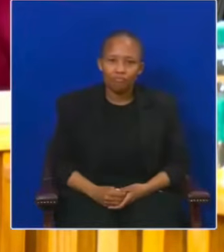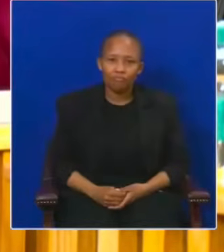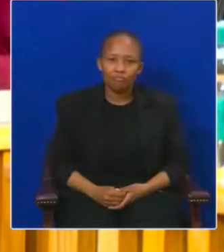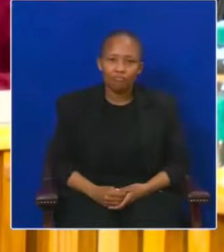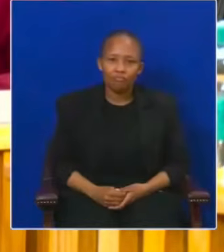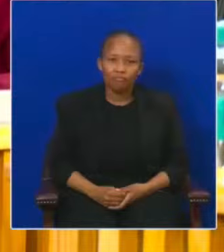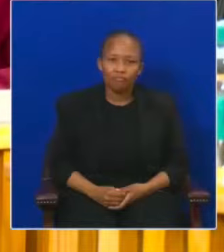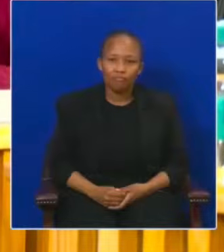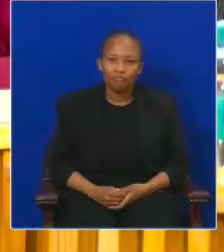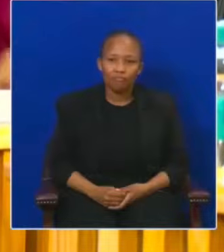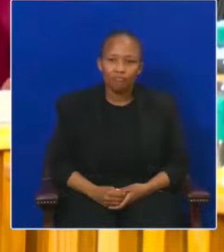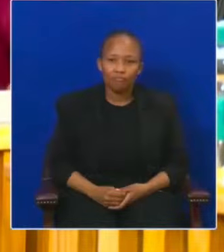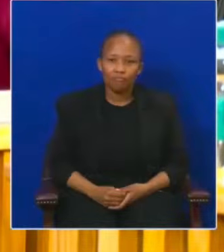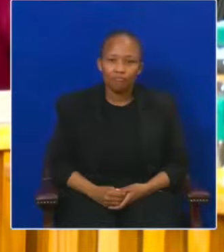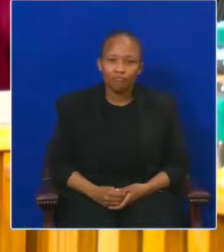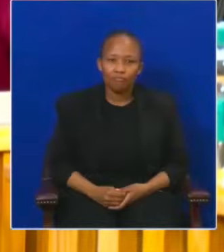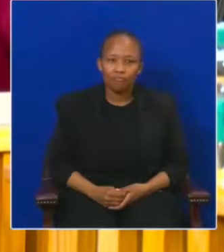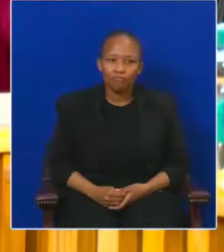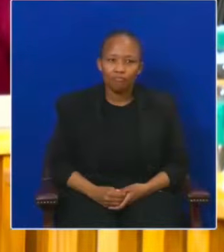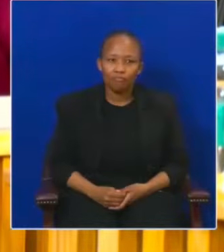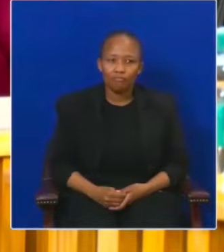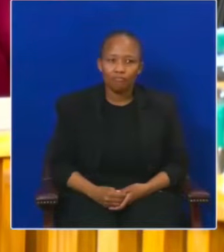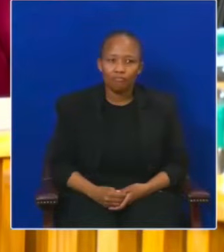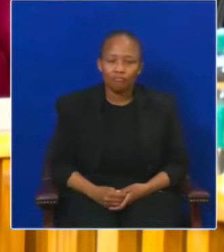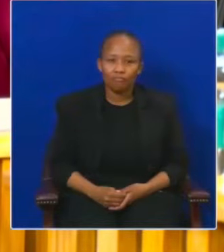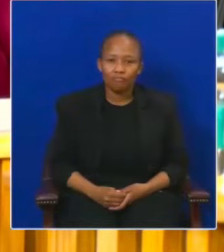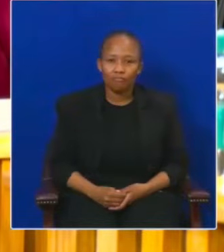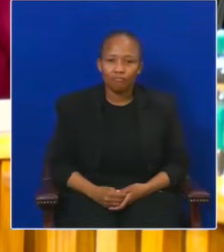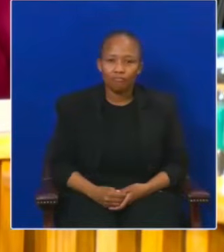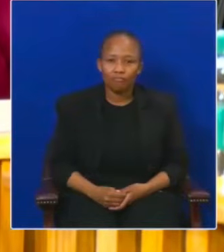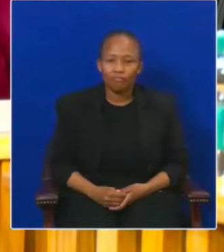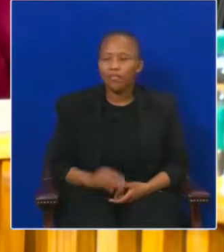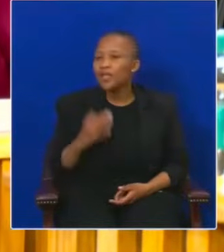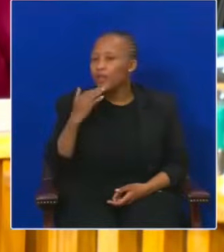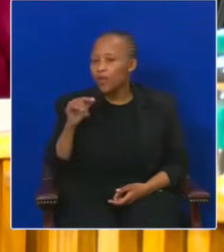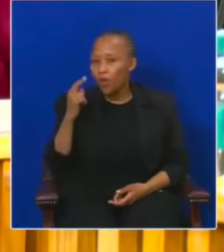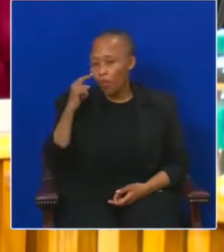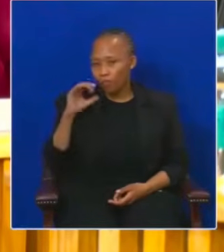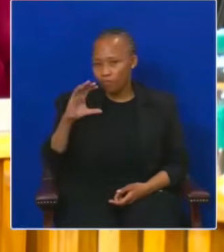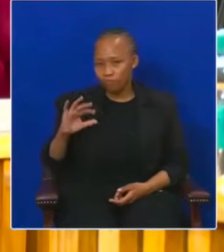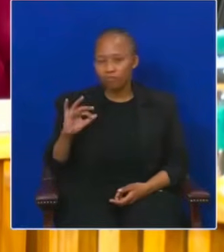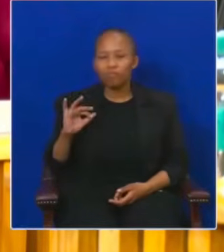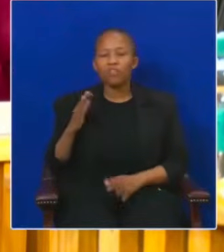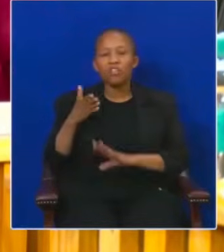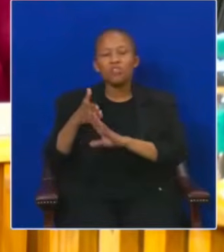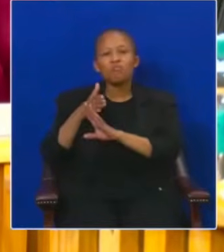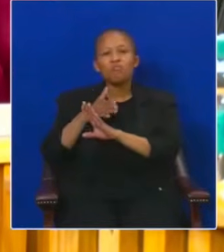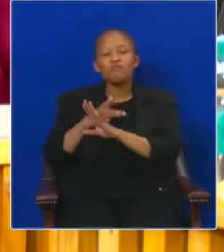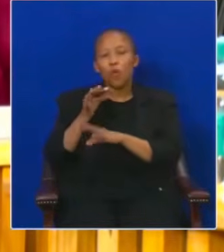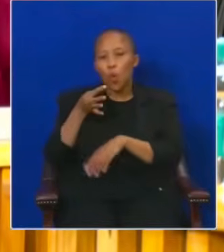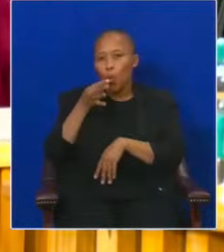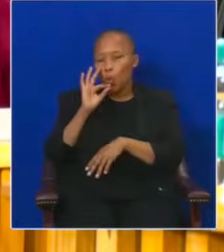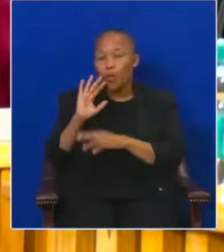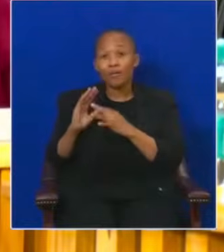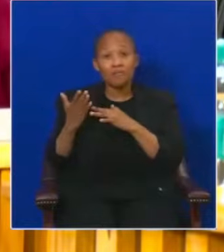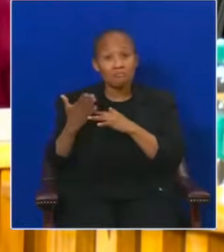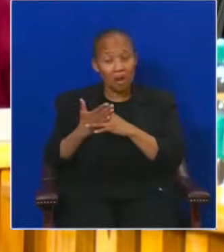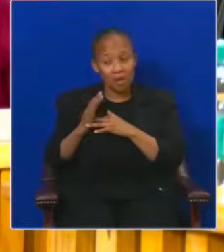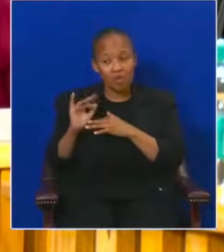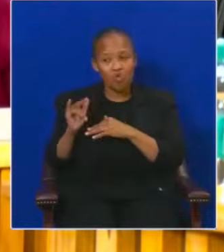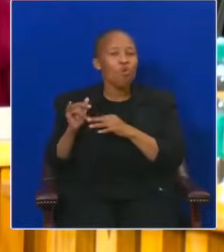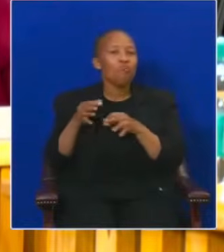Thank you, Witness C. Just prior to the tea break, you were taking the commission through paragraph